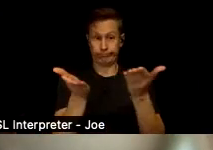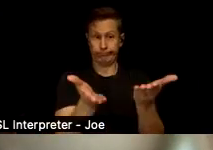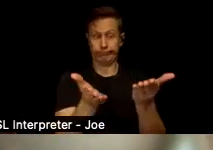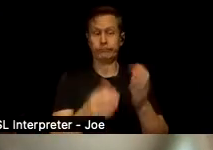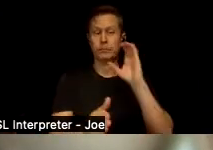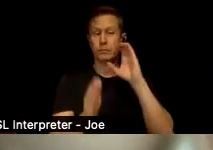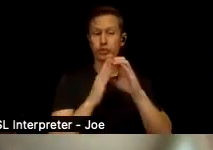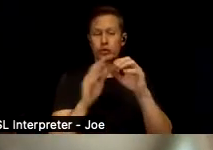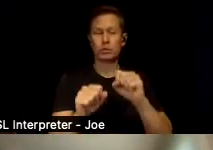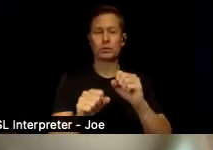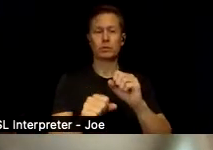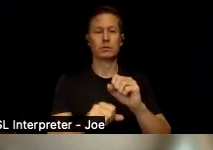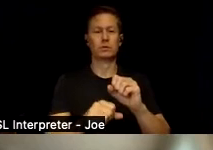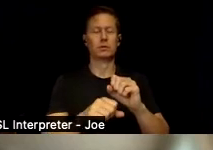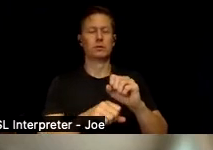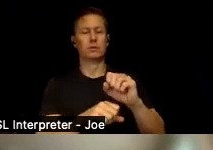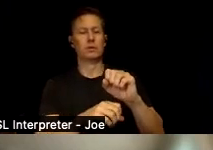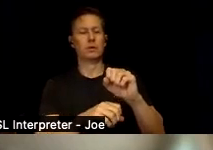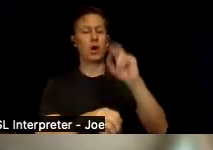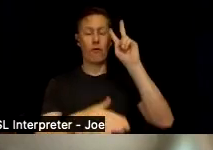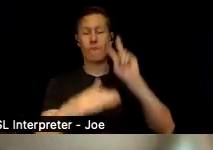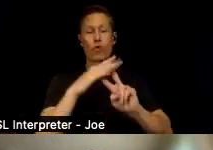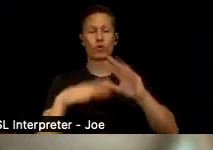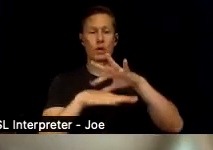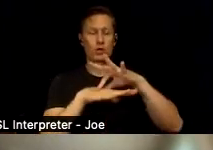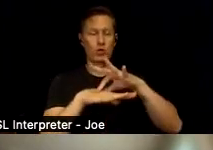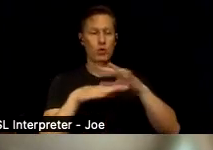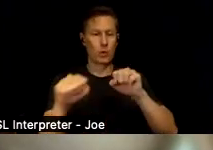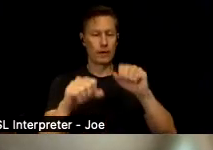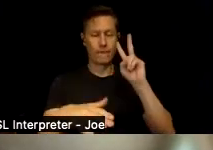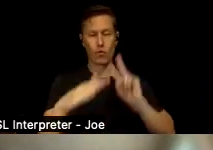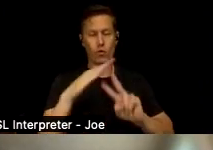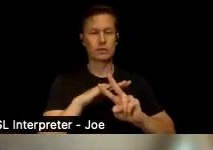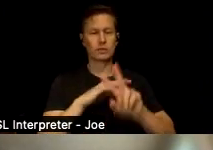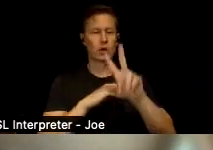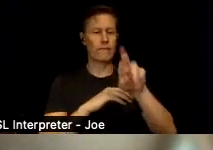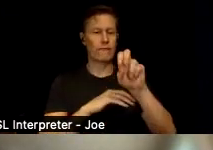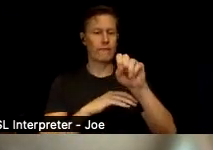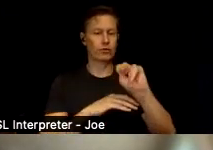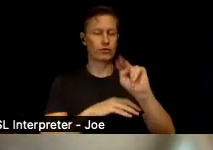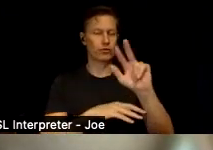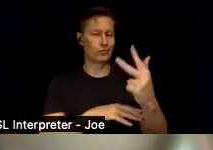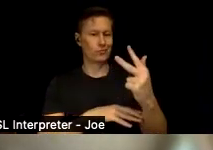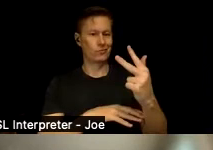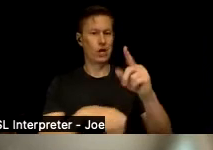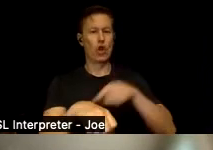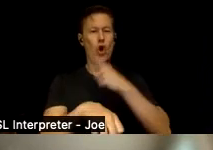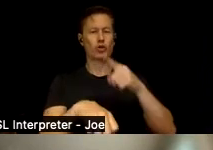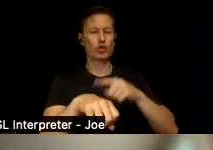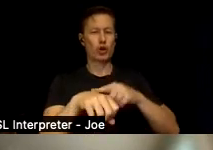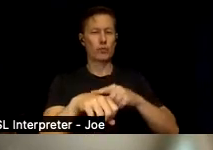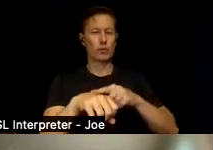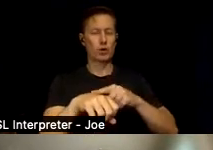Uniform California Earthquake Rupture Forecast version 3. It's a long-term earthquake forecast model for